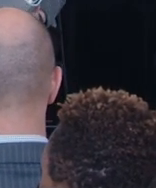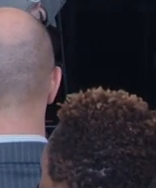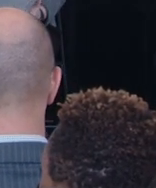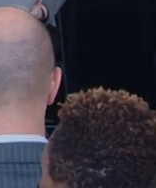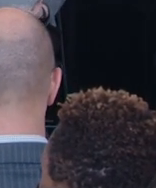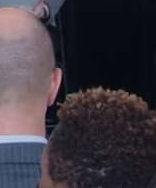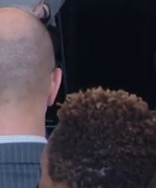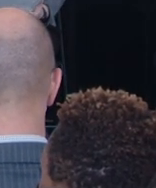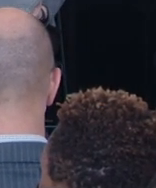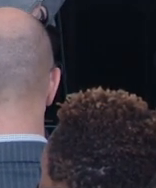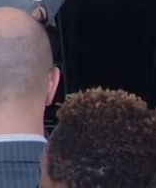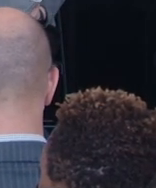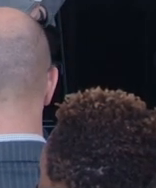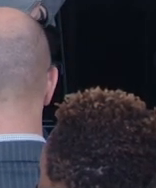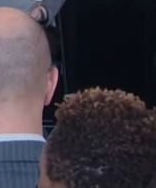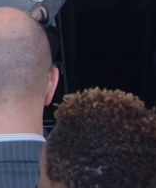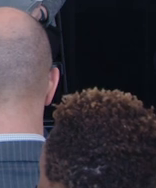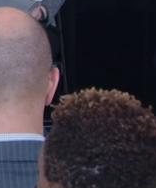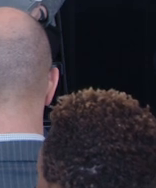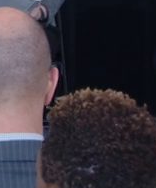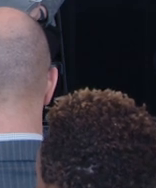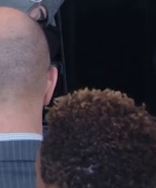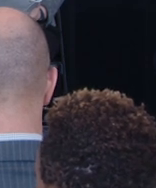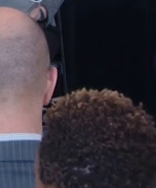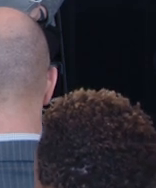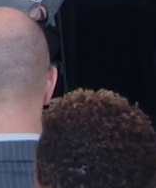Thank you, Francine. Thank you for your service.